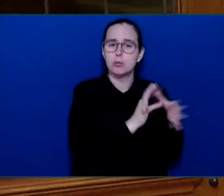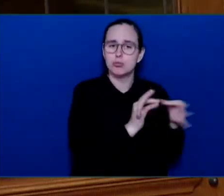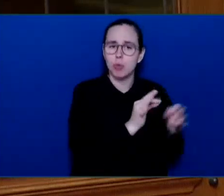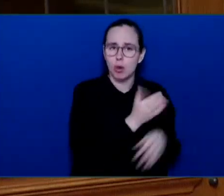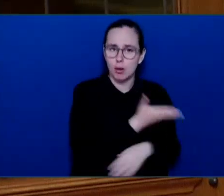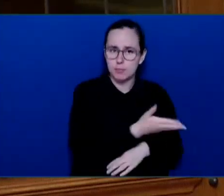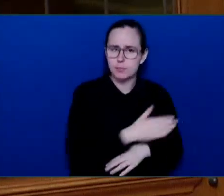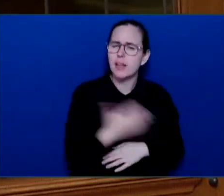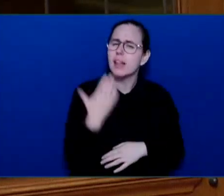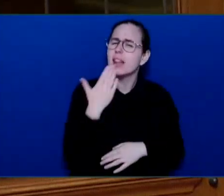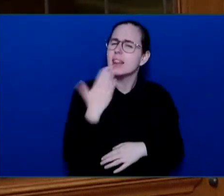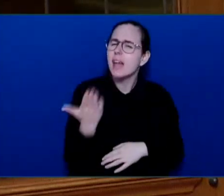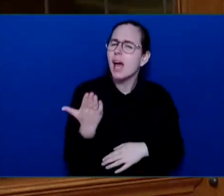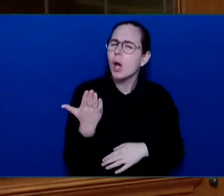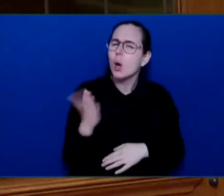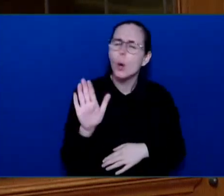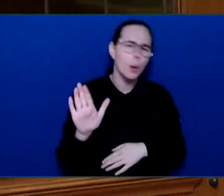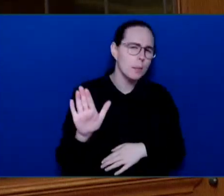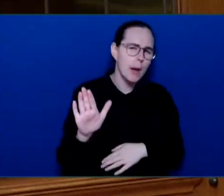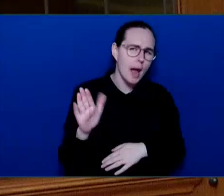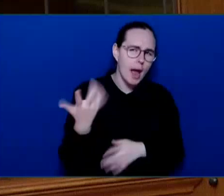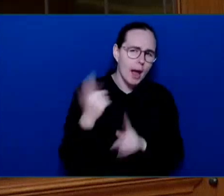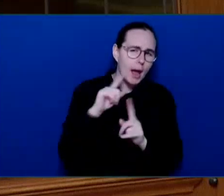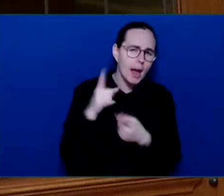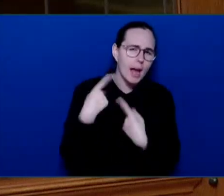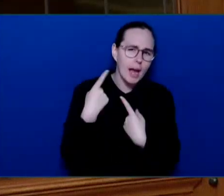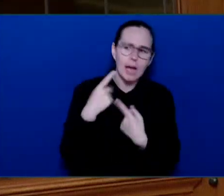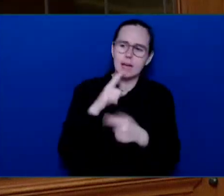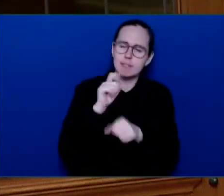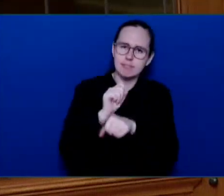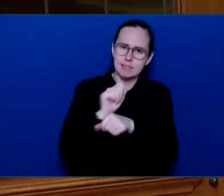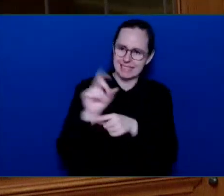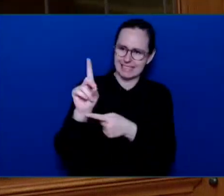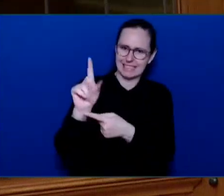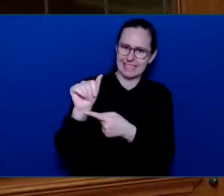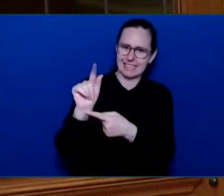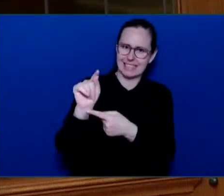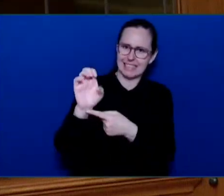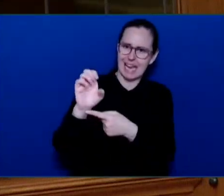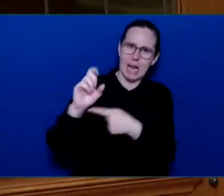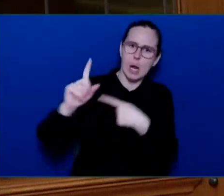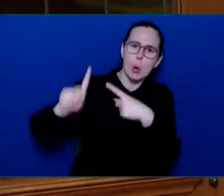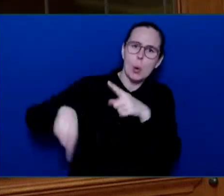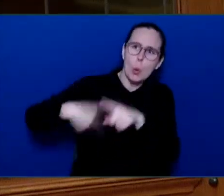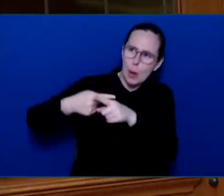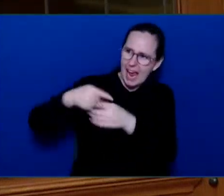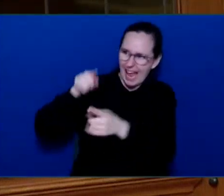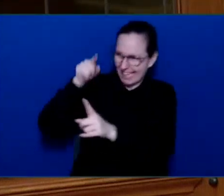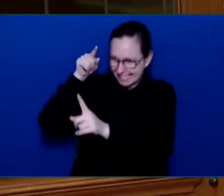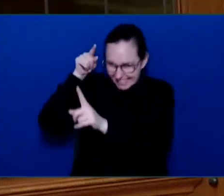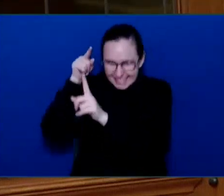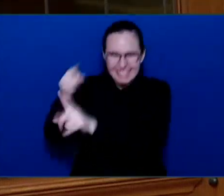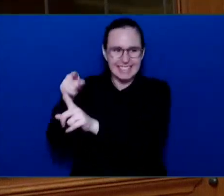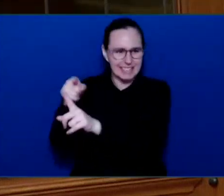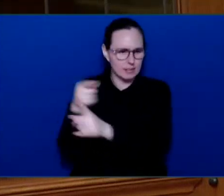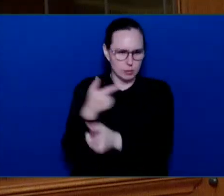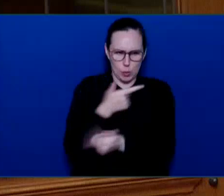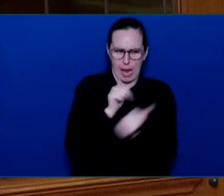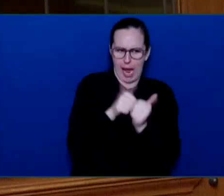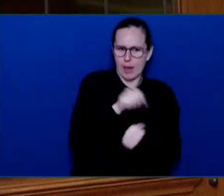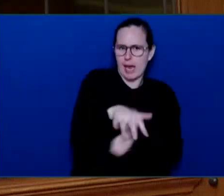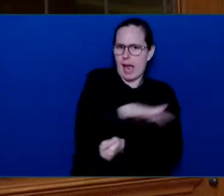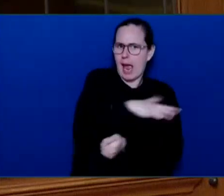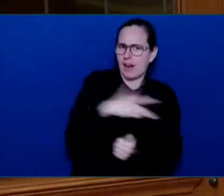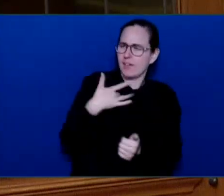can residents of the Fraser Valley believe anything this government says when they have failed to build desperately